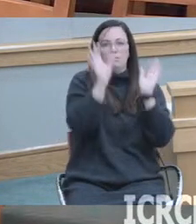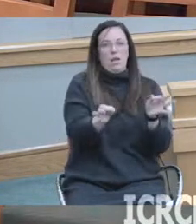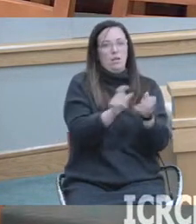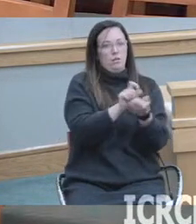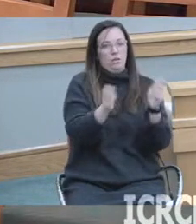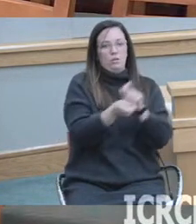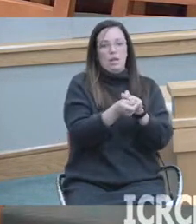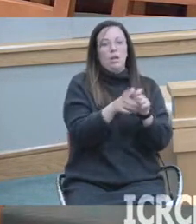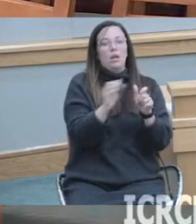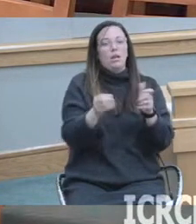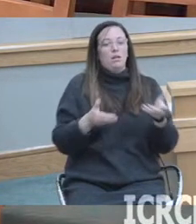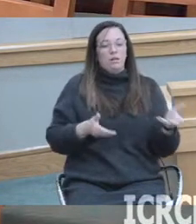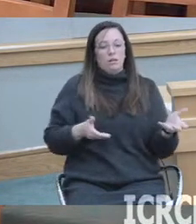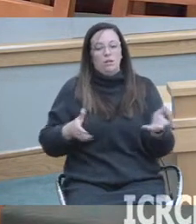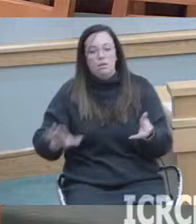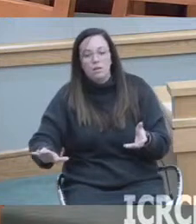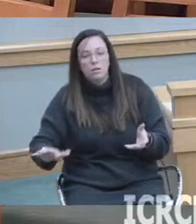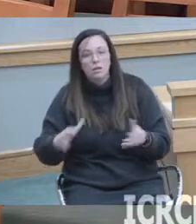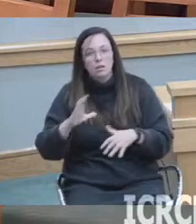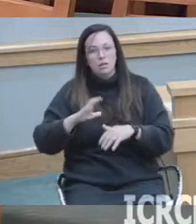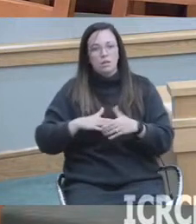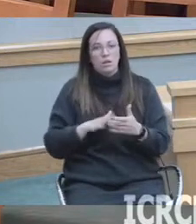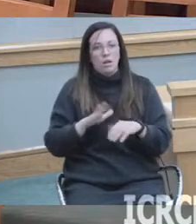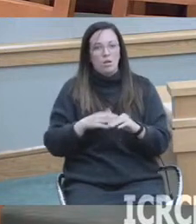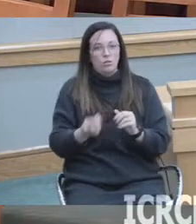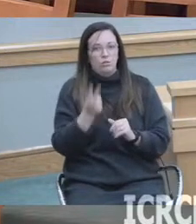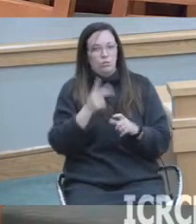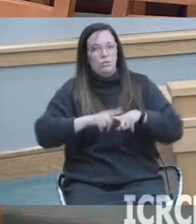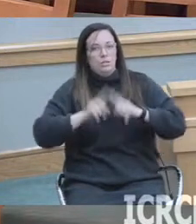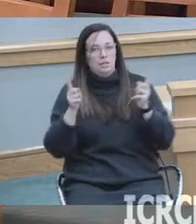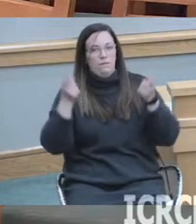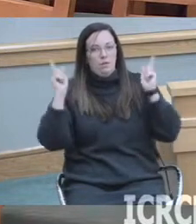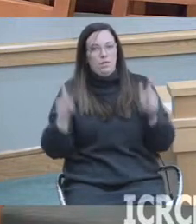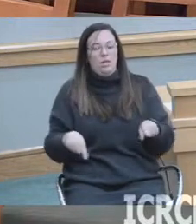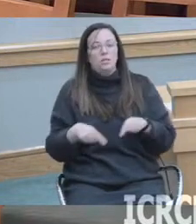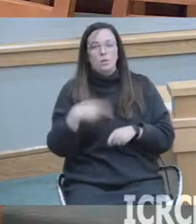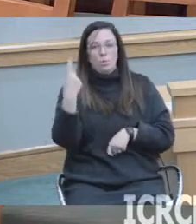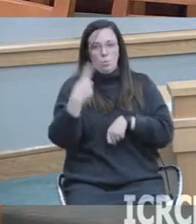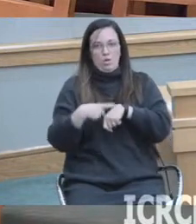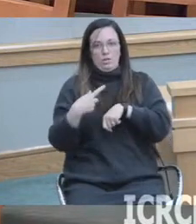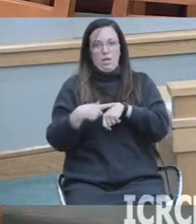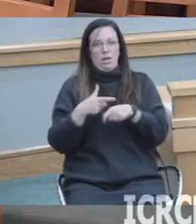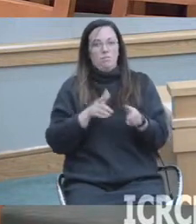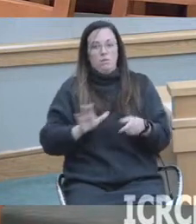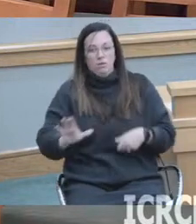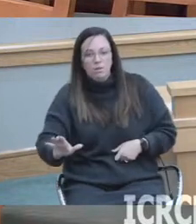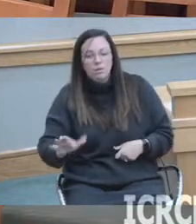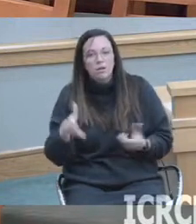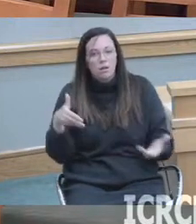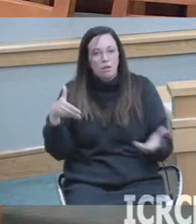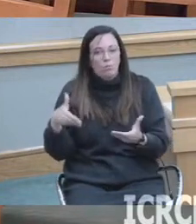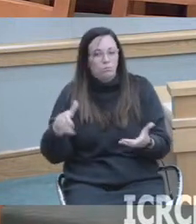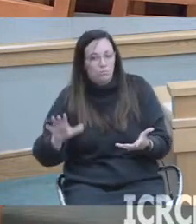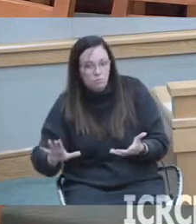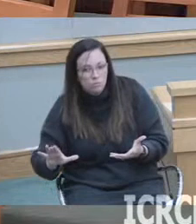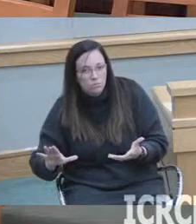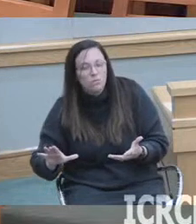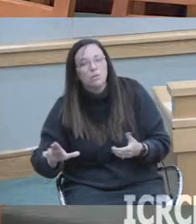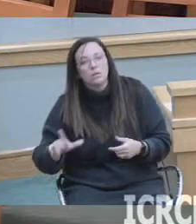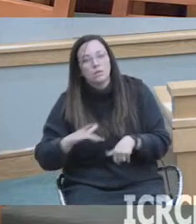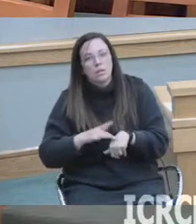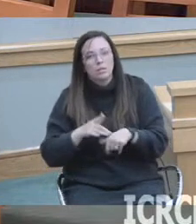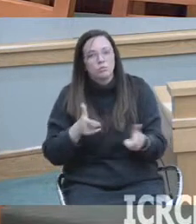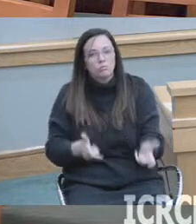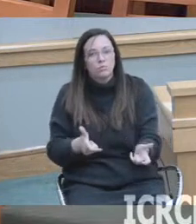went towards the shotgun on two separate occasions. One time reaching for the shotgun, got within about a foot of having his hand on it